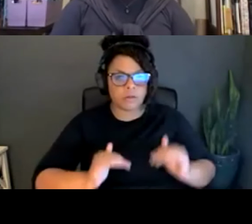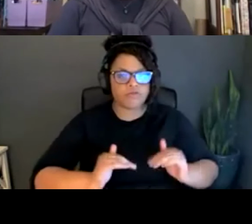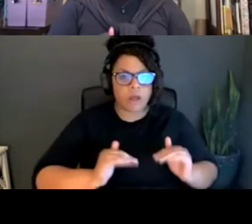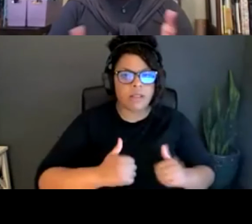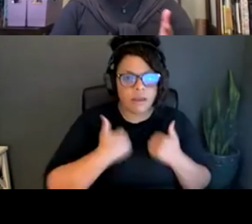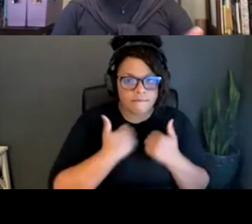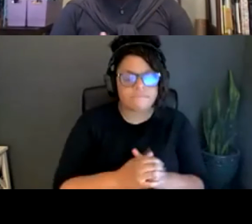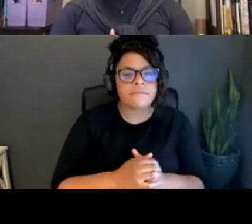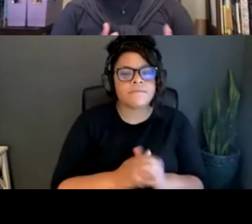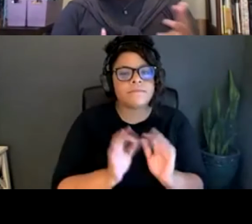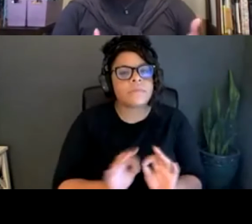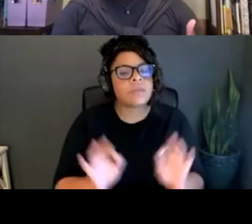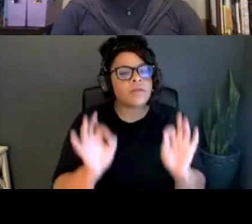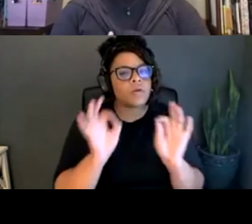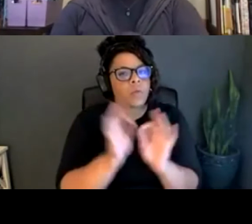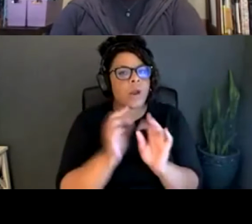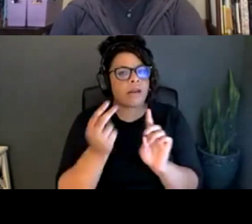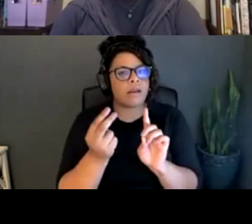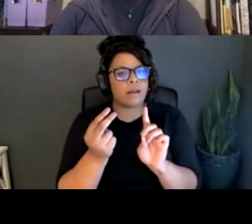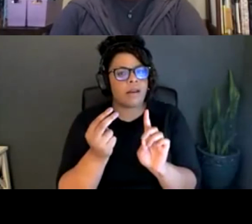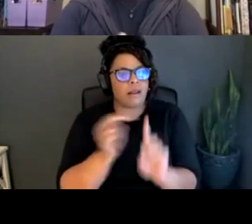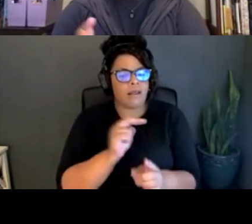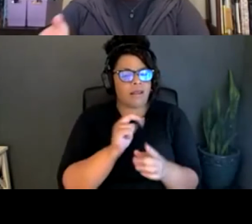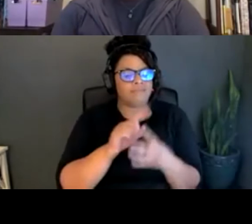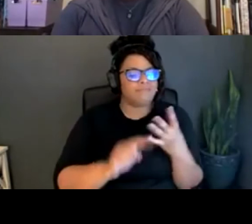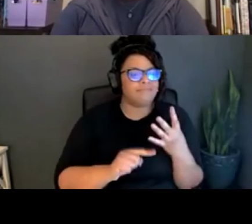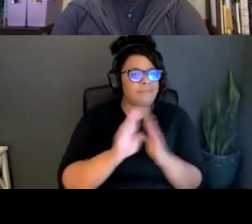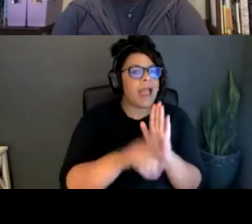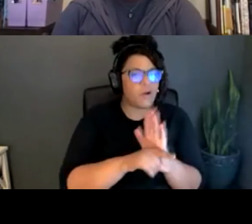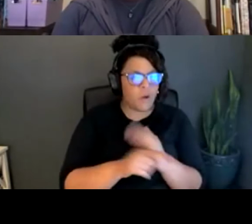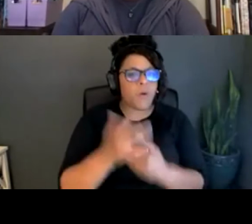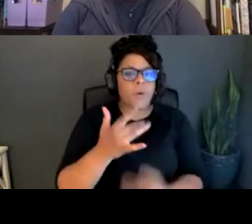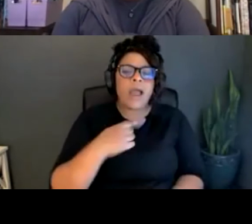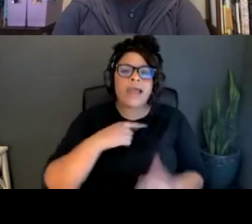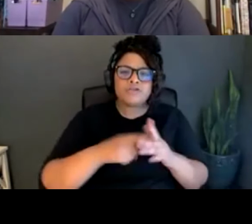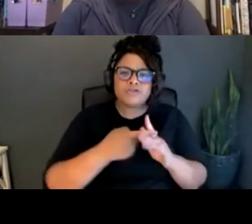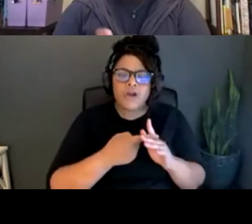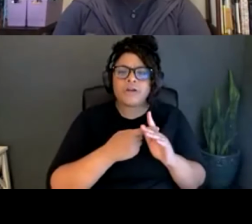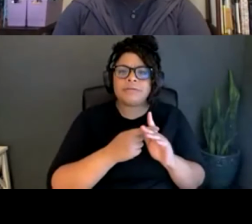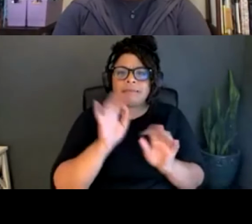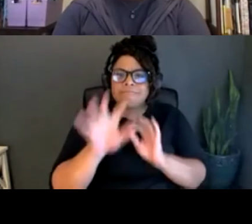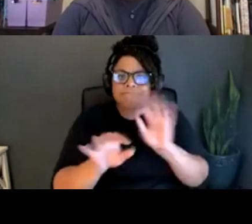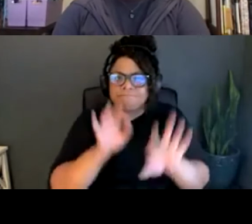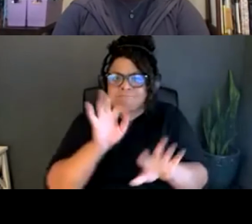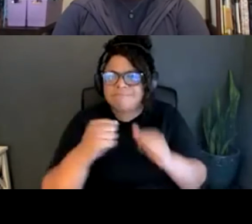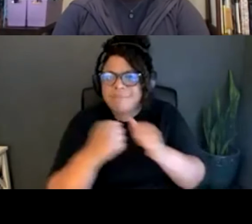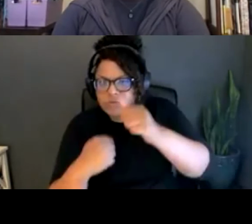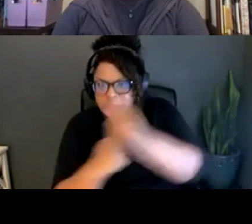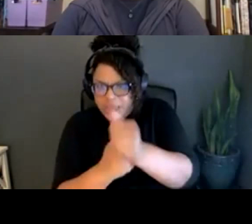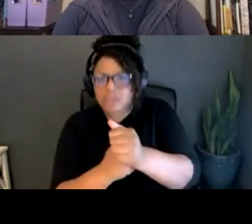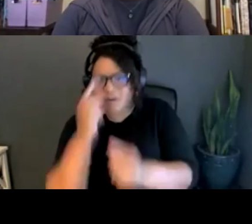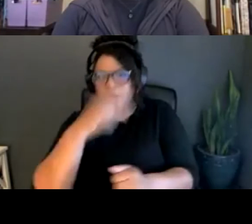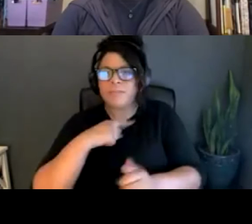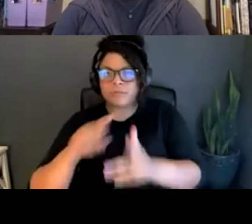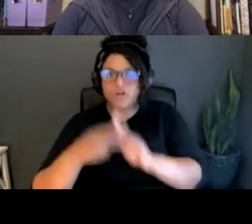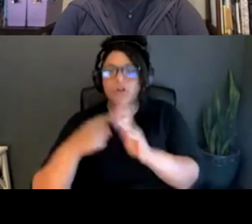to think about this sort of background information. And I'm laying the sort of case for my argument